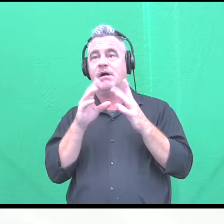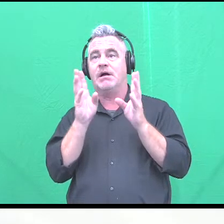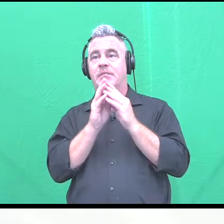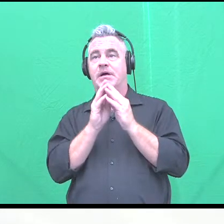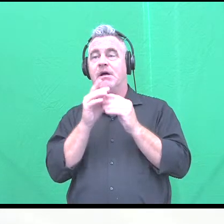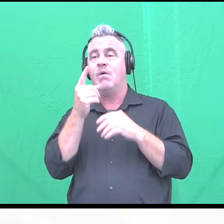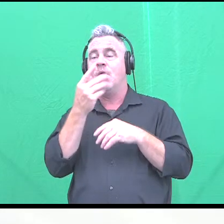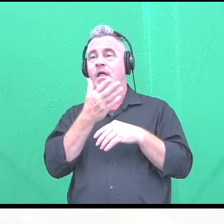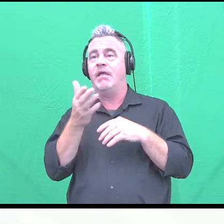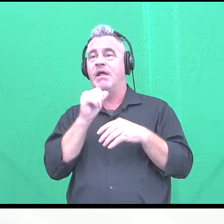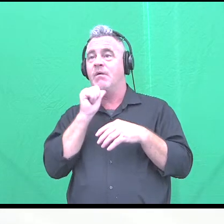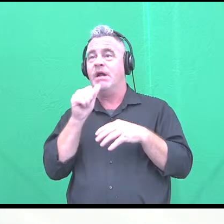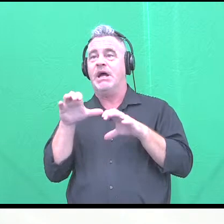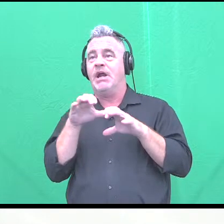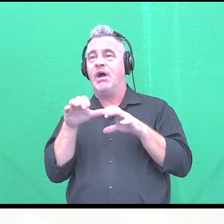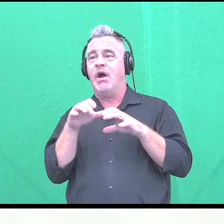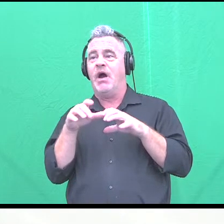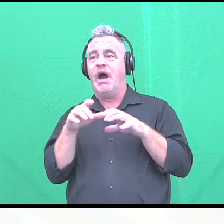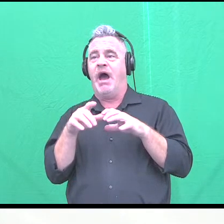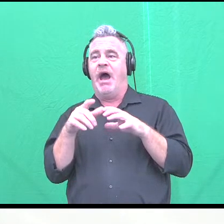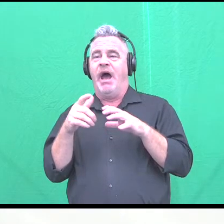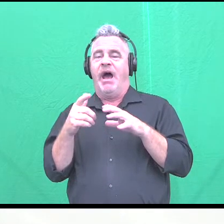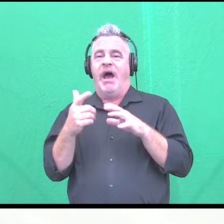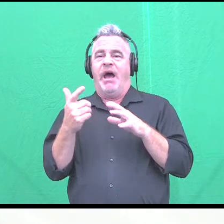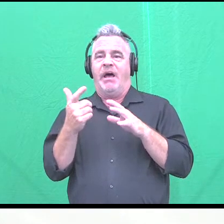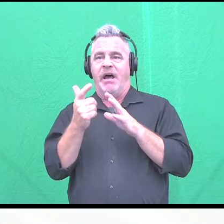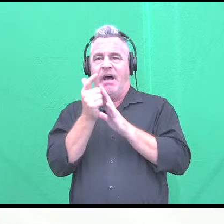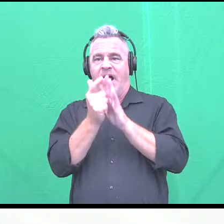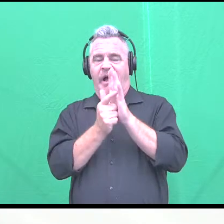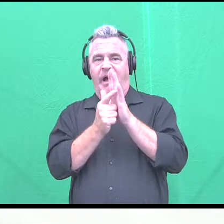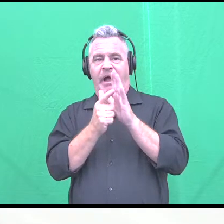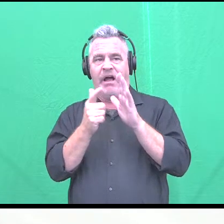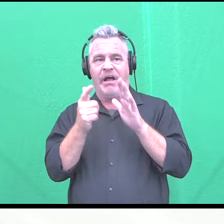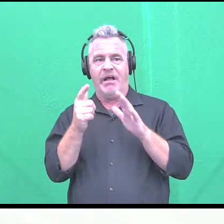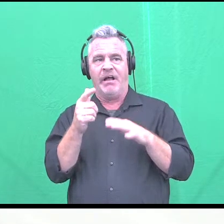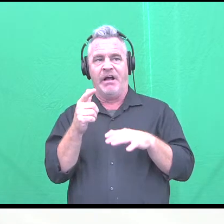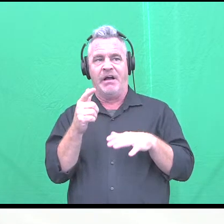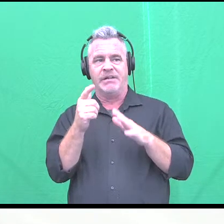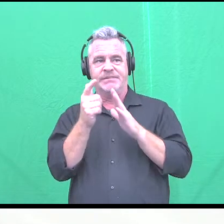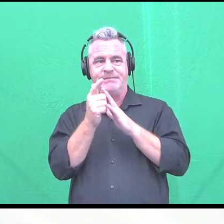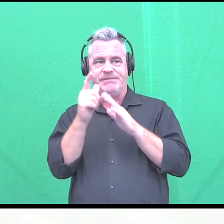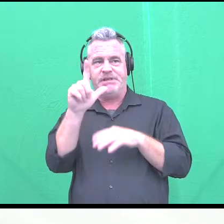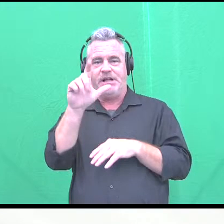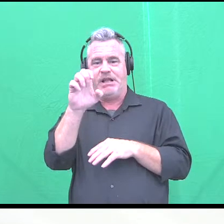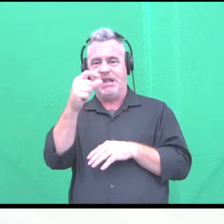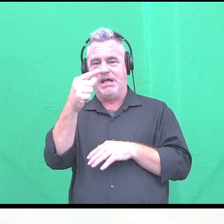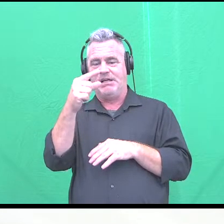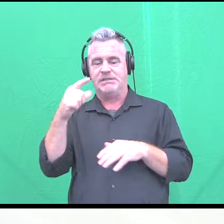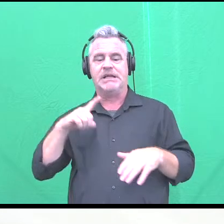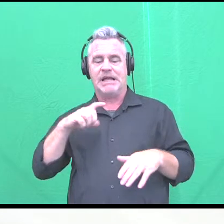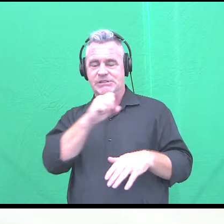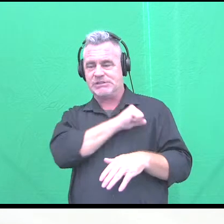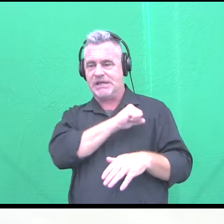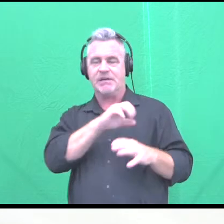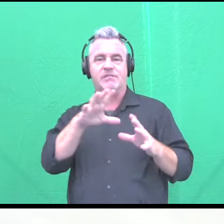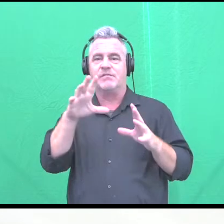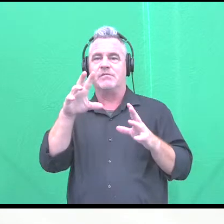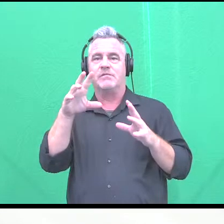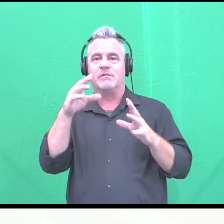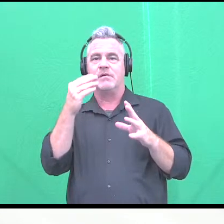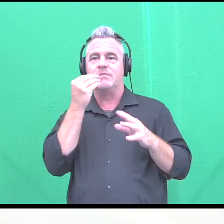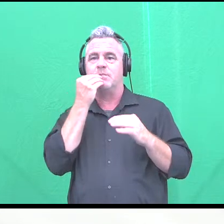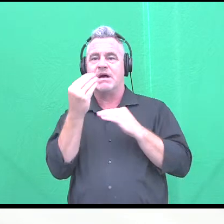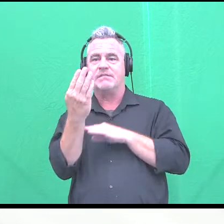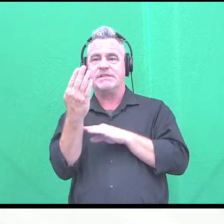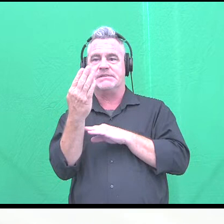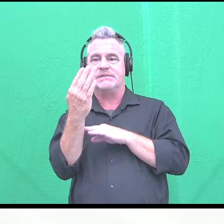didn't do was our legislative breakfast, because it just was the timing was not right. Everybody's heads were in